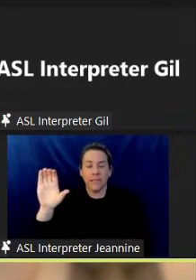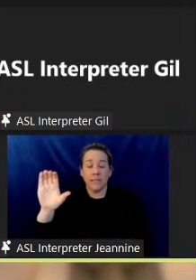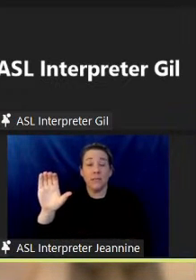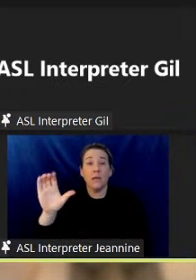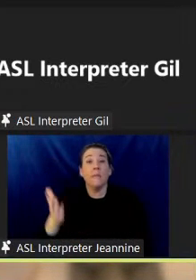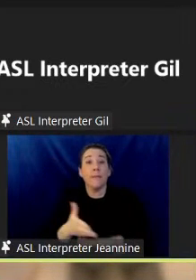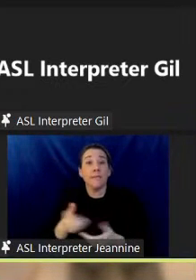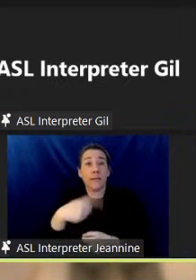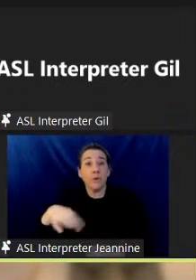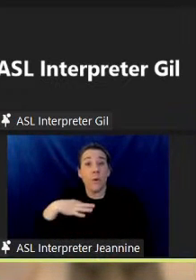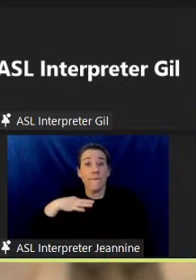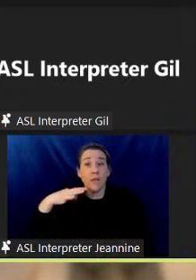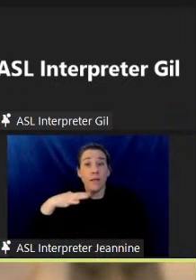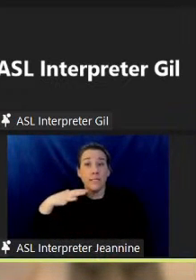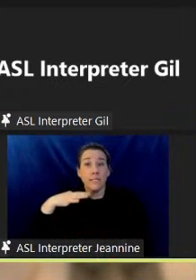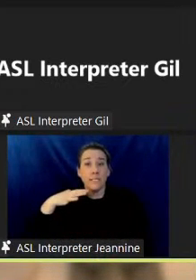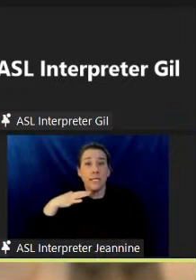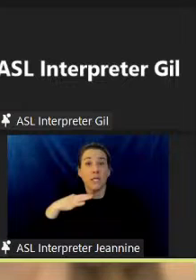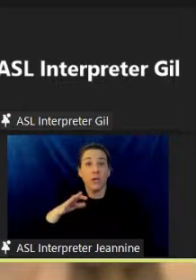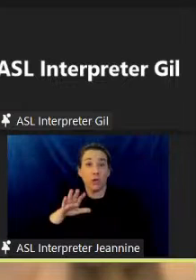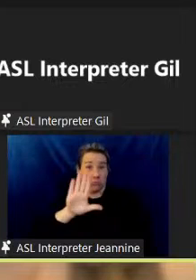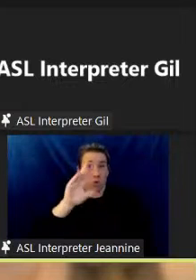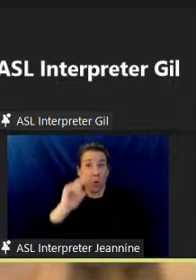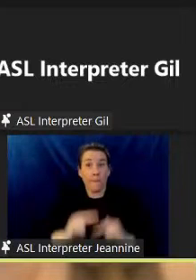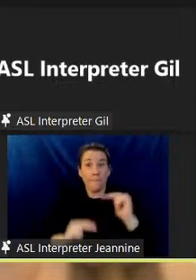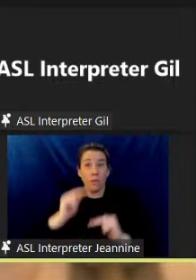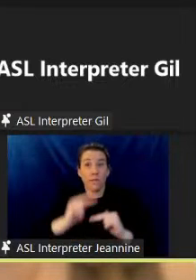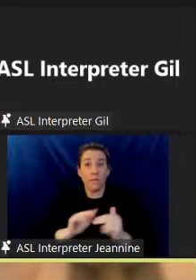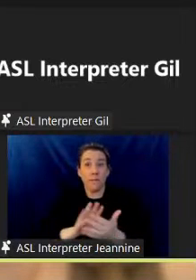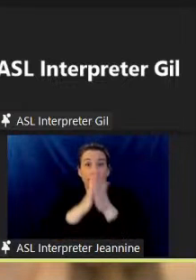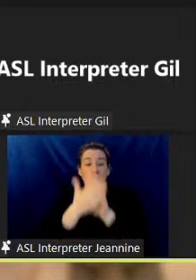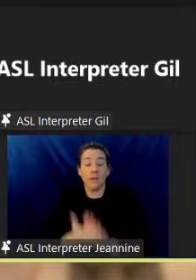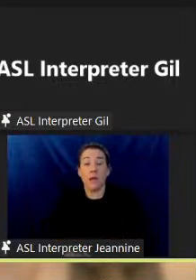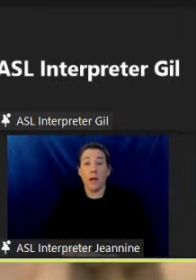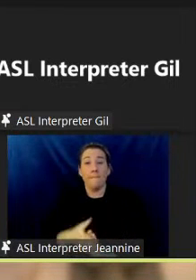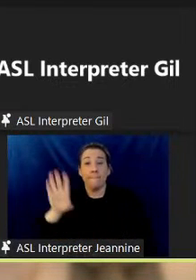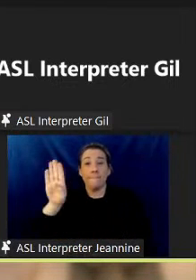volunteered to be in your building, be a BEC for your